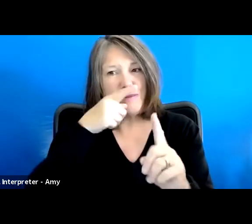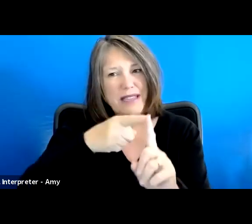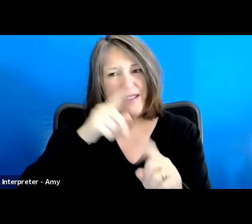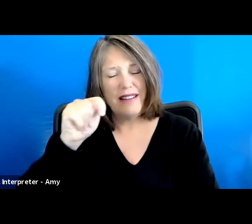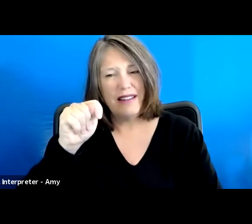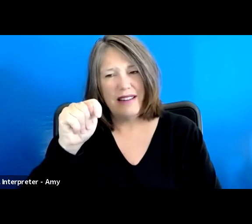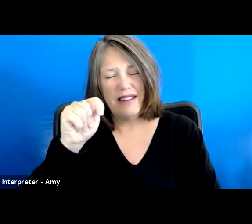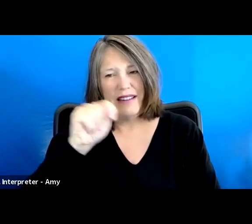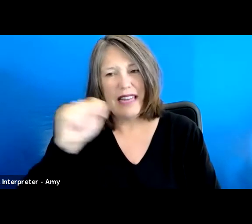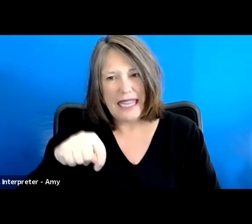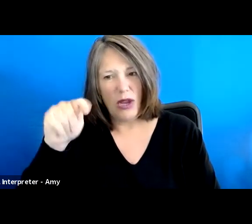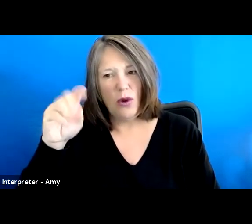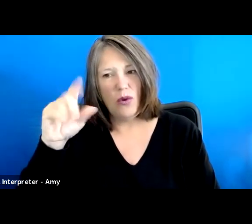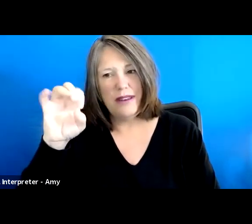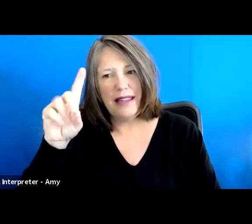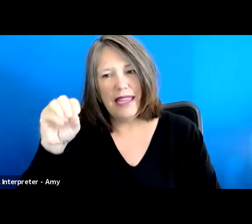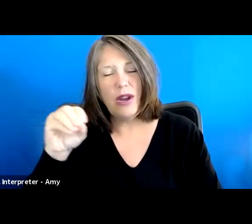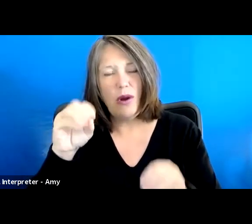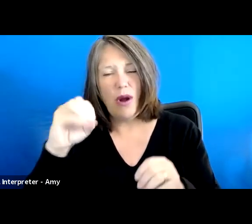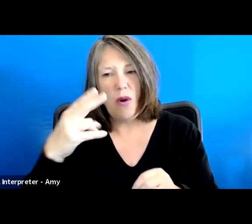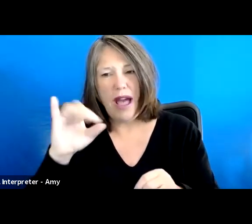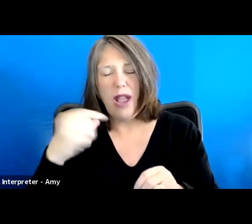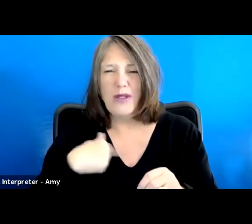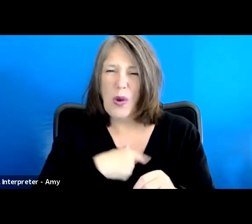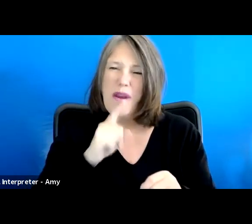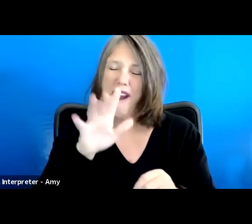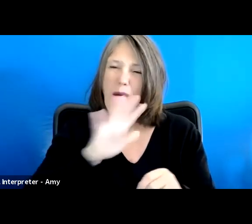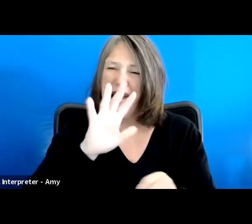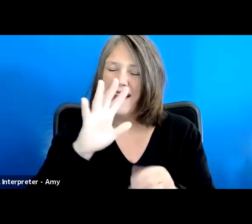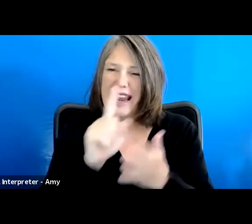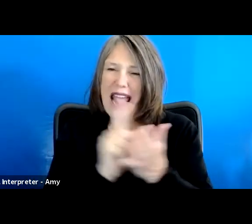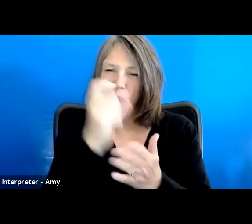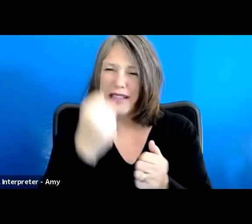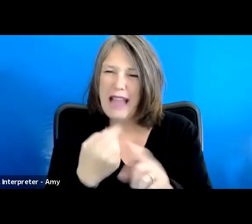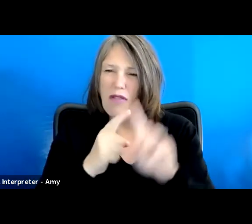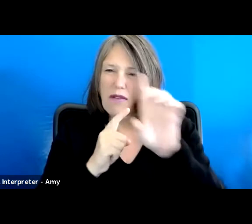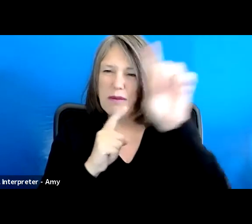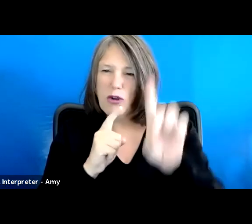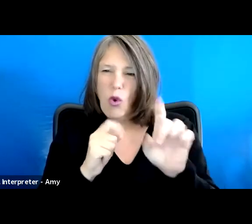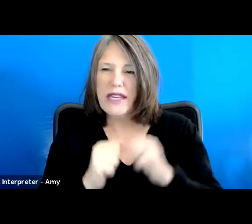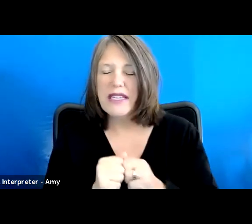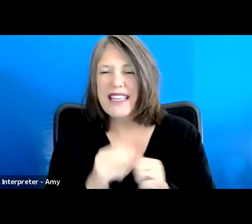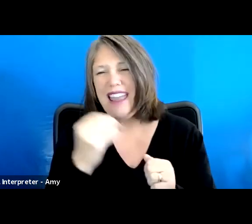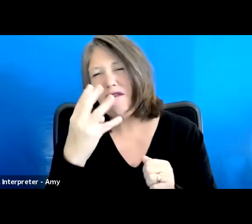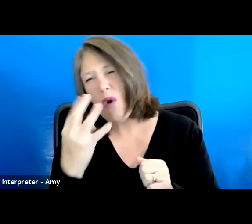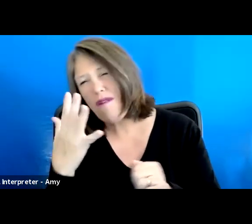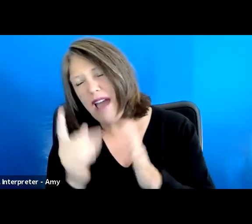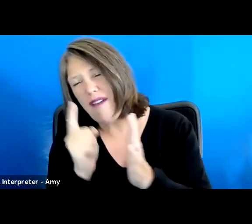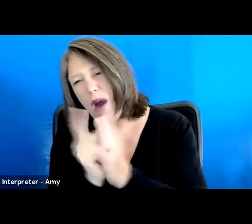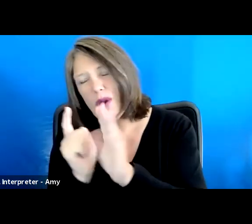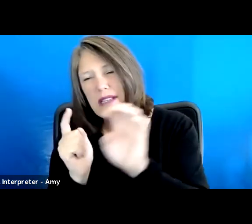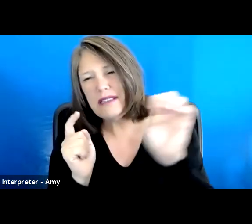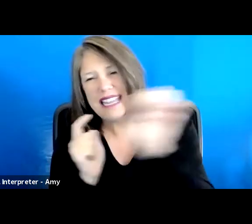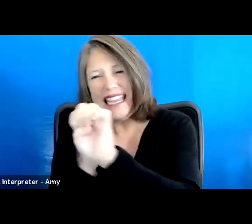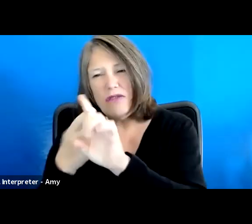Toledo, Ohio. So geographically, we are about an hour south of Detroit and 4 or 5 hours east of